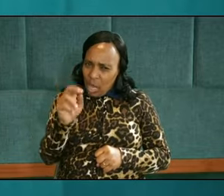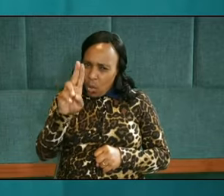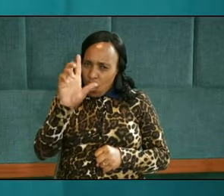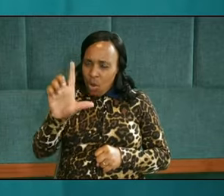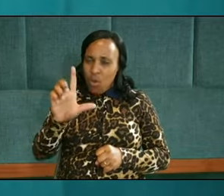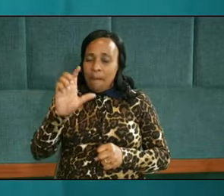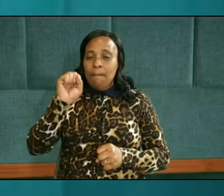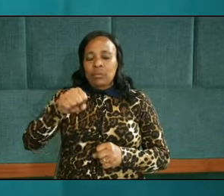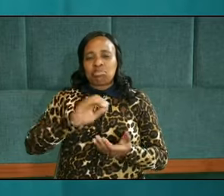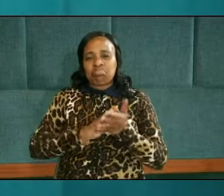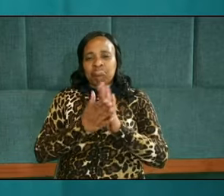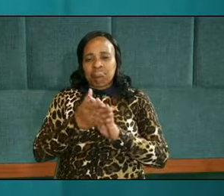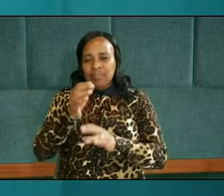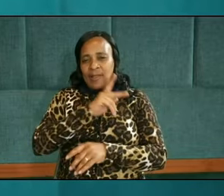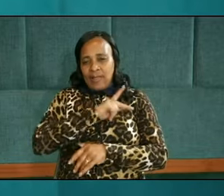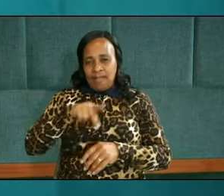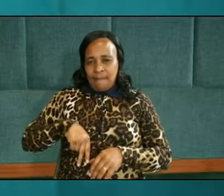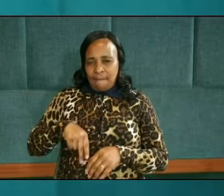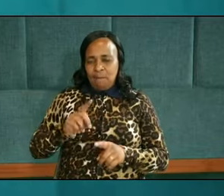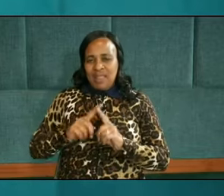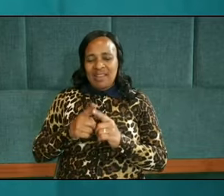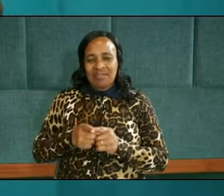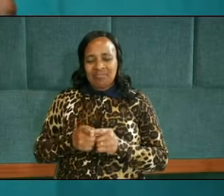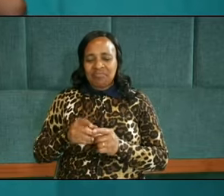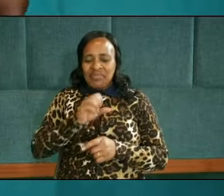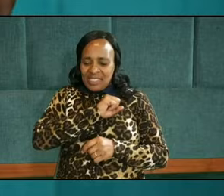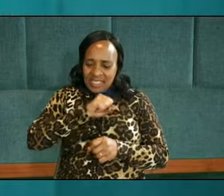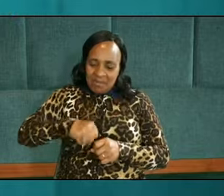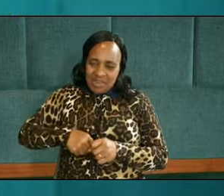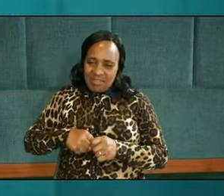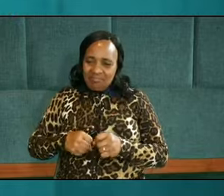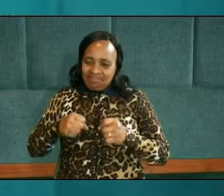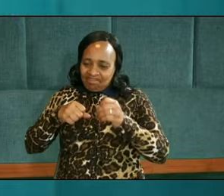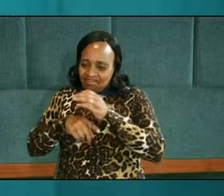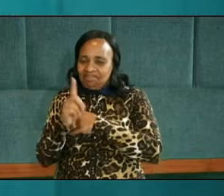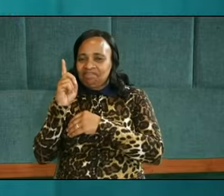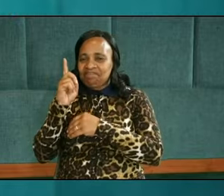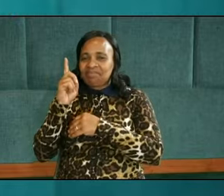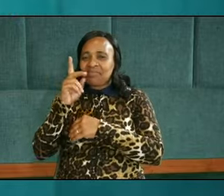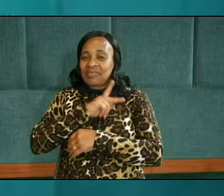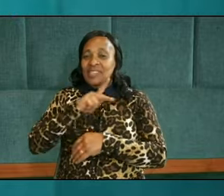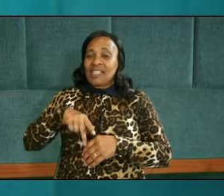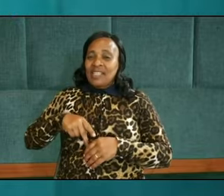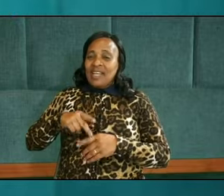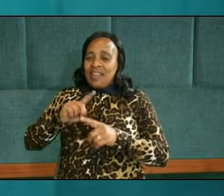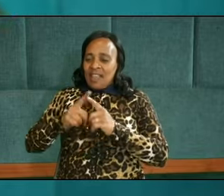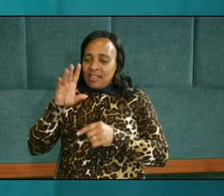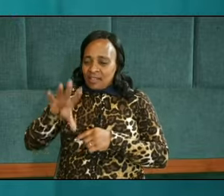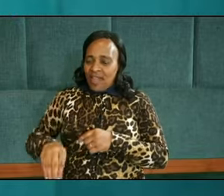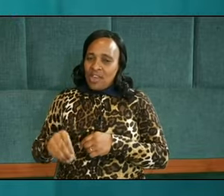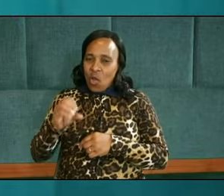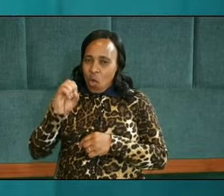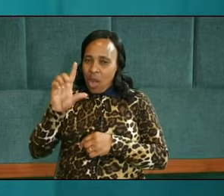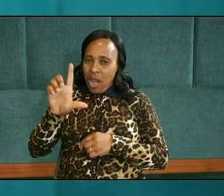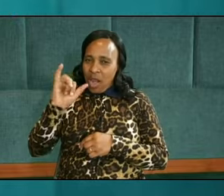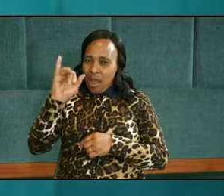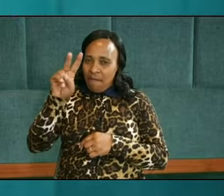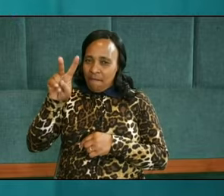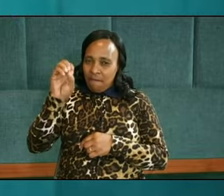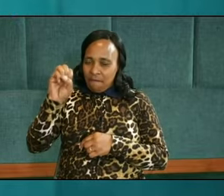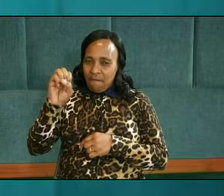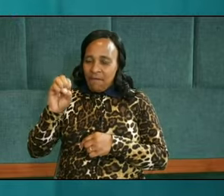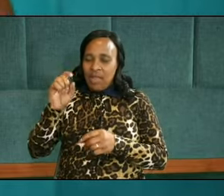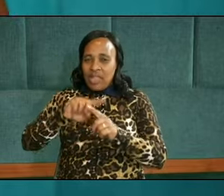So Samuel goes up to Saul and takes olive oil and pours it on his head.